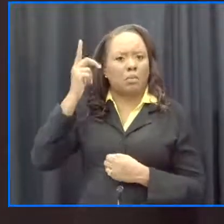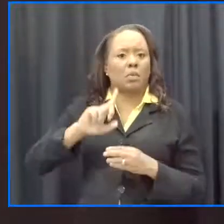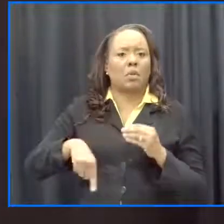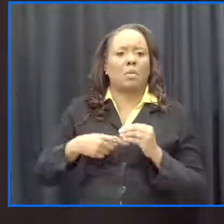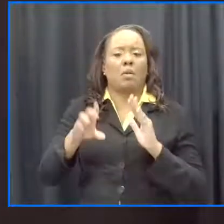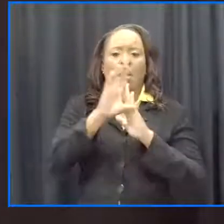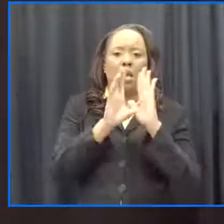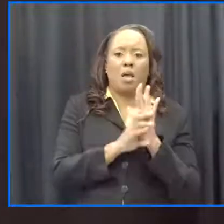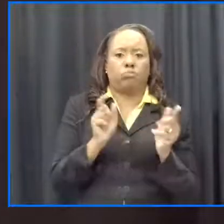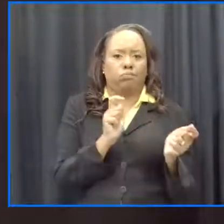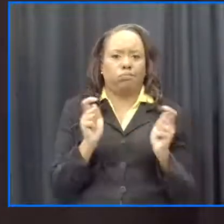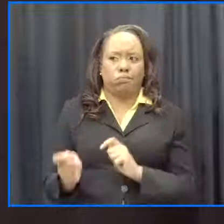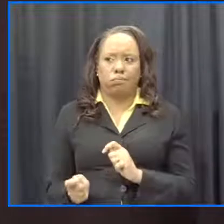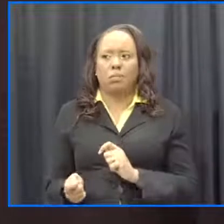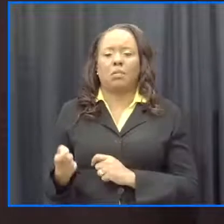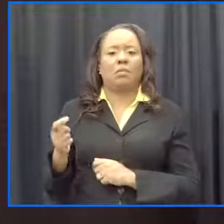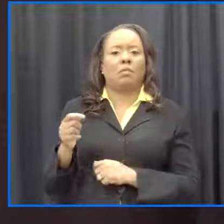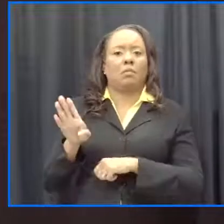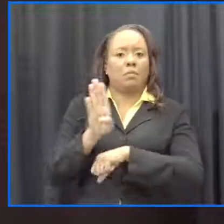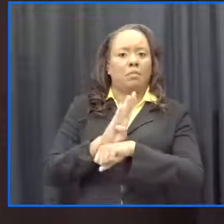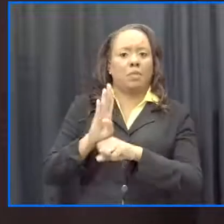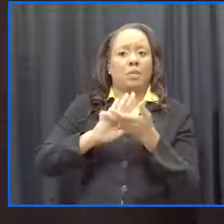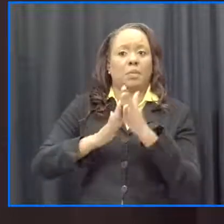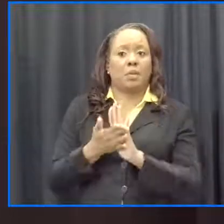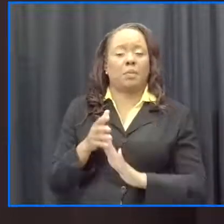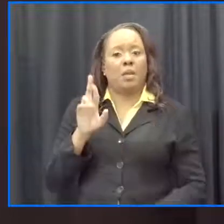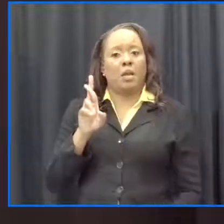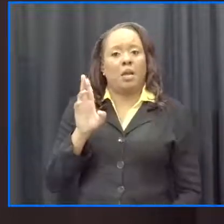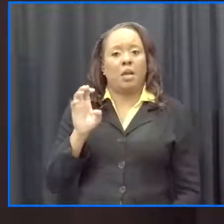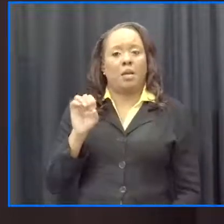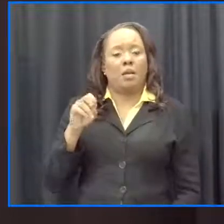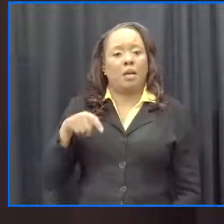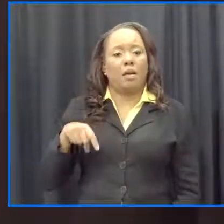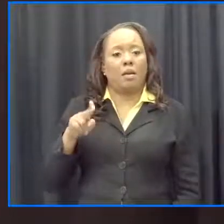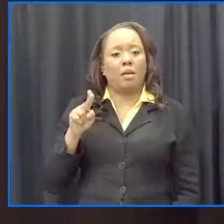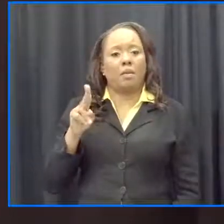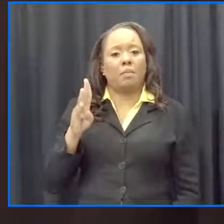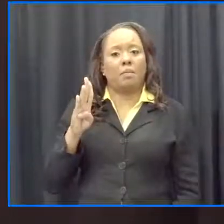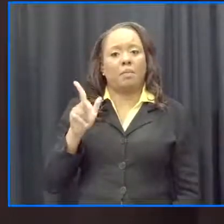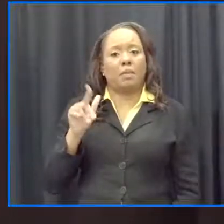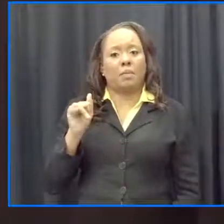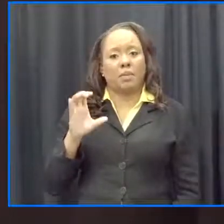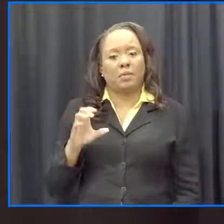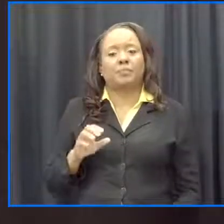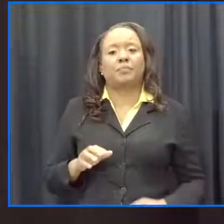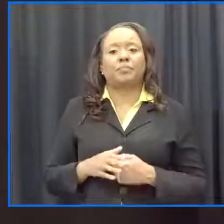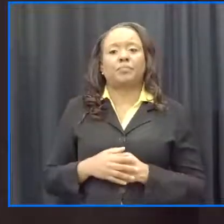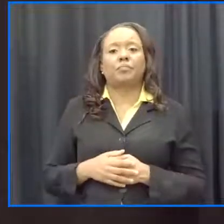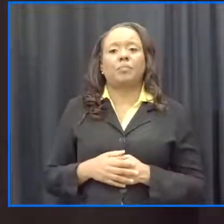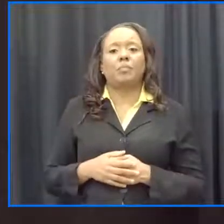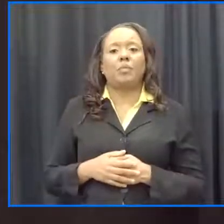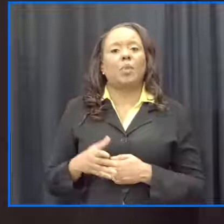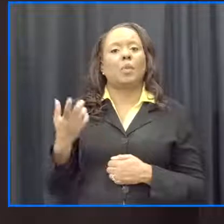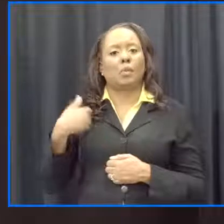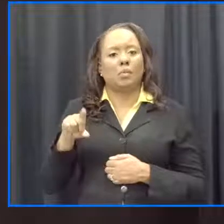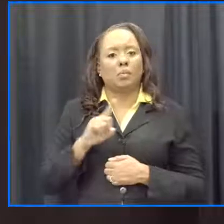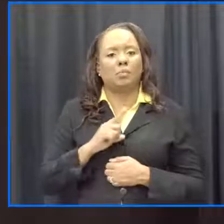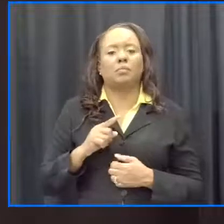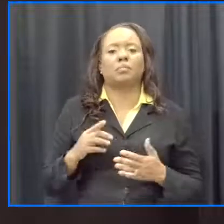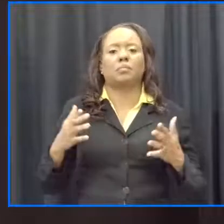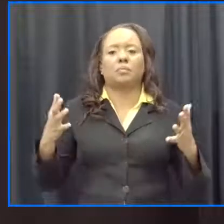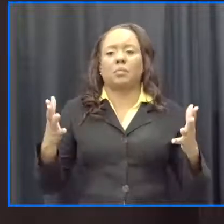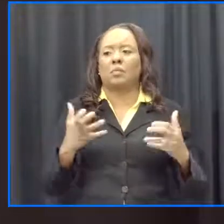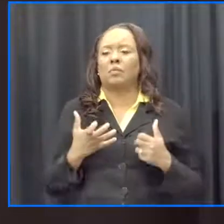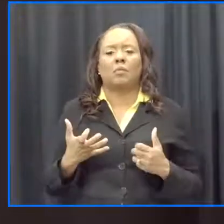on the constitutional change to a Republican system of government, the government emphasized its commitment to engage in